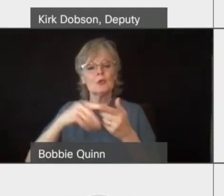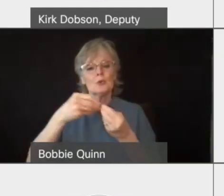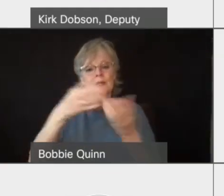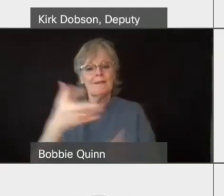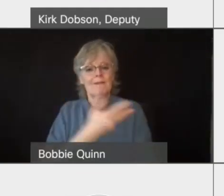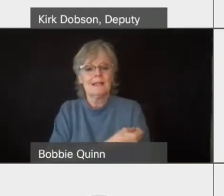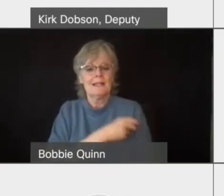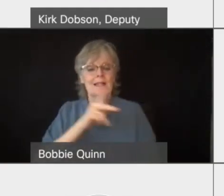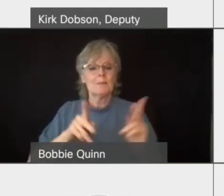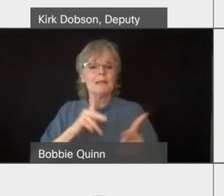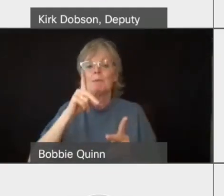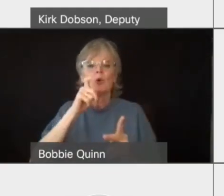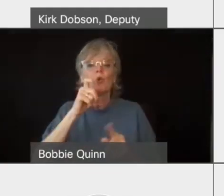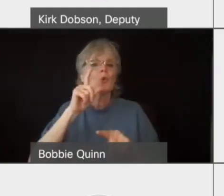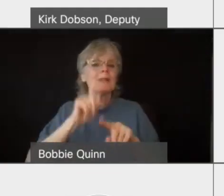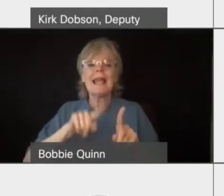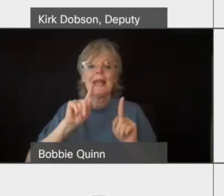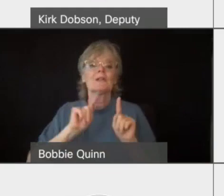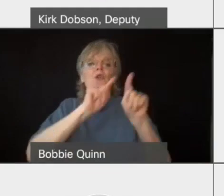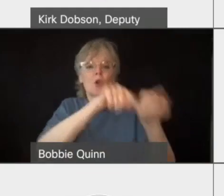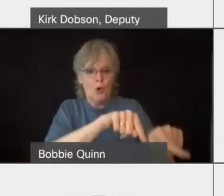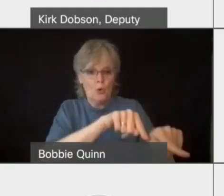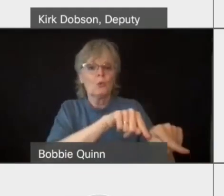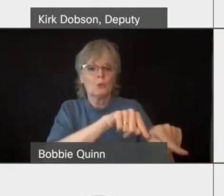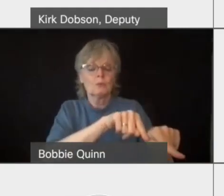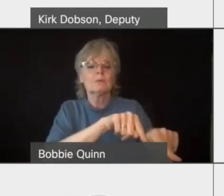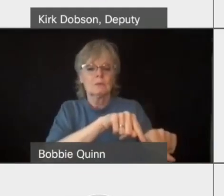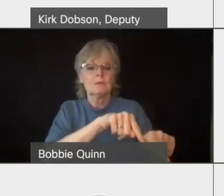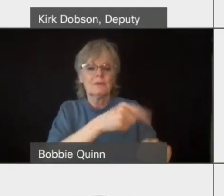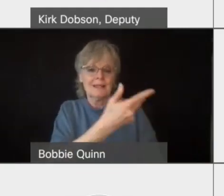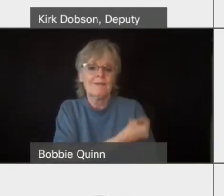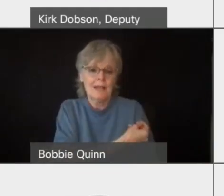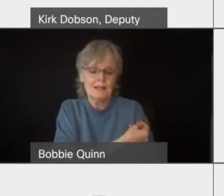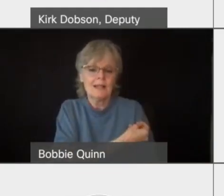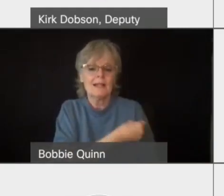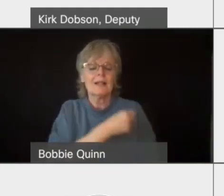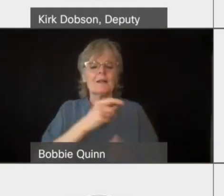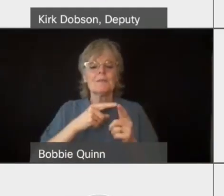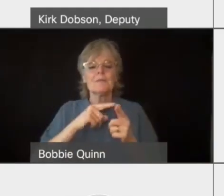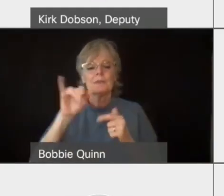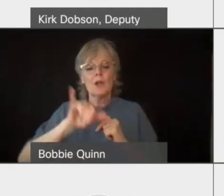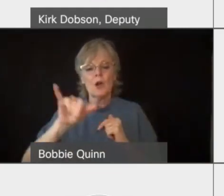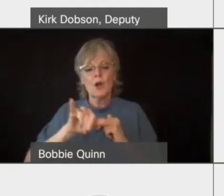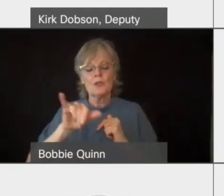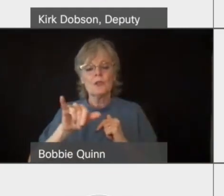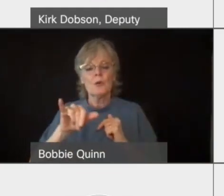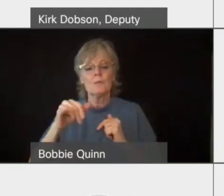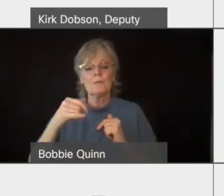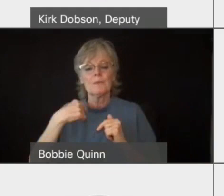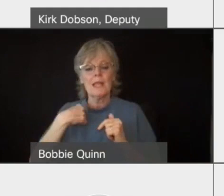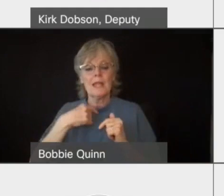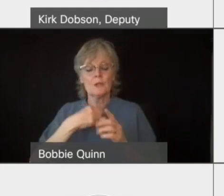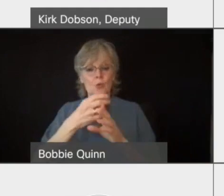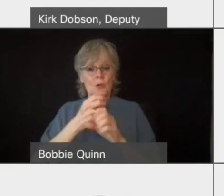people who are not able to go out to get it. And then continuing to look at, as we get